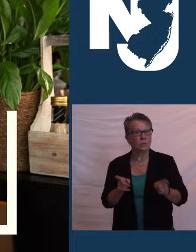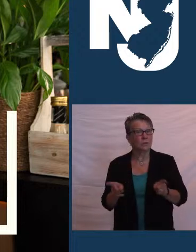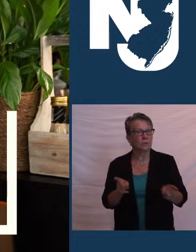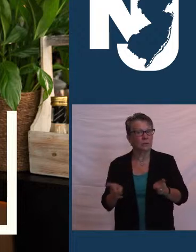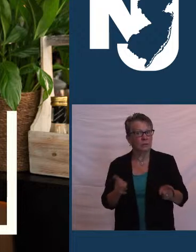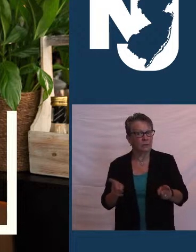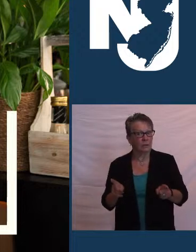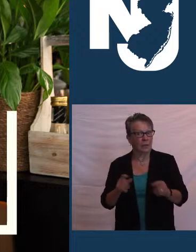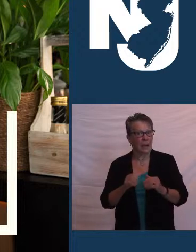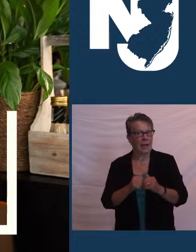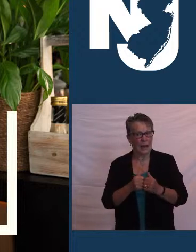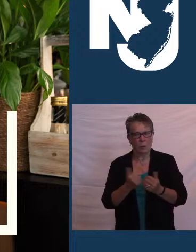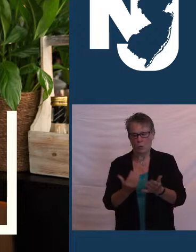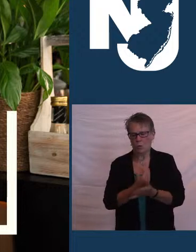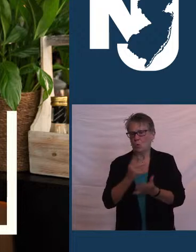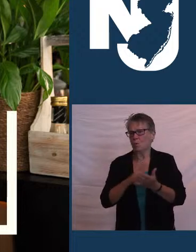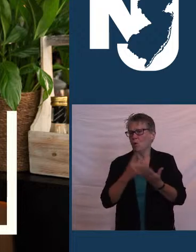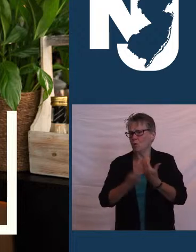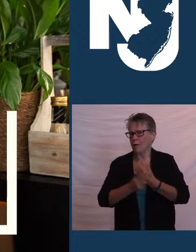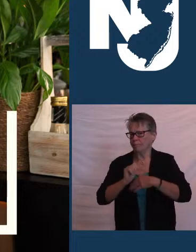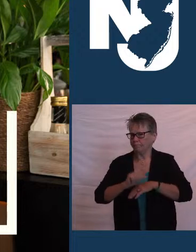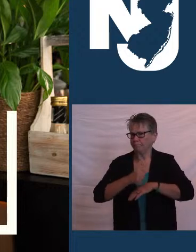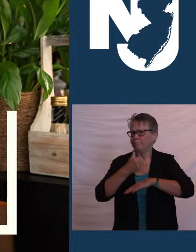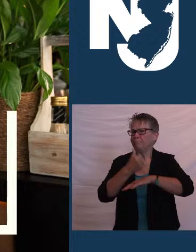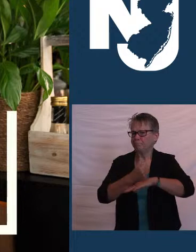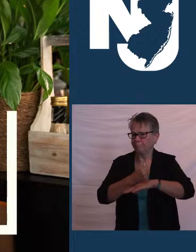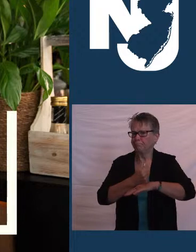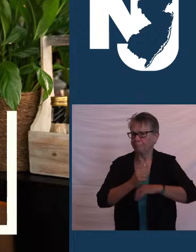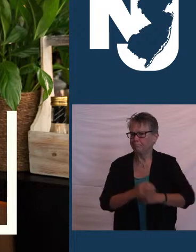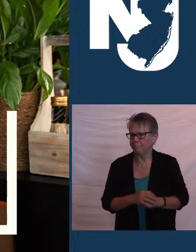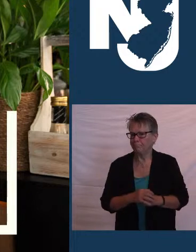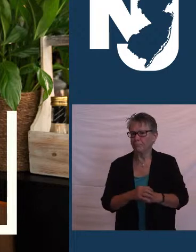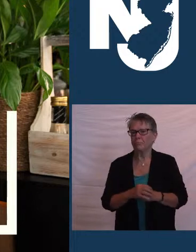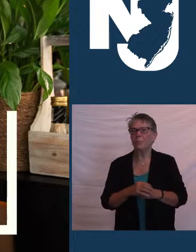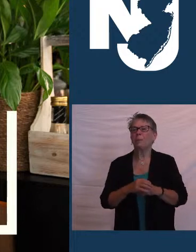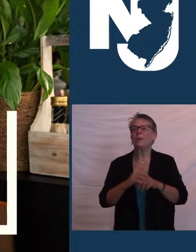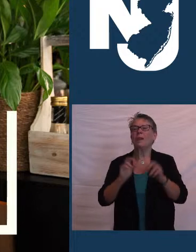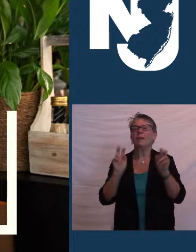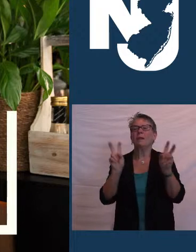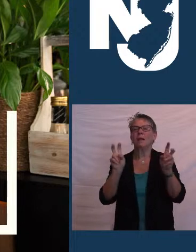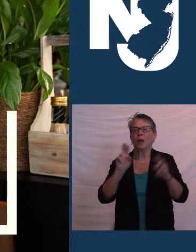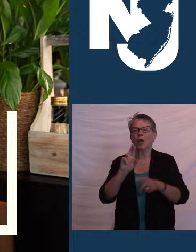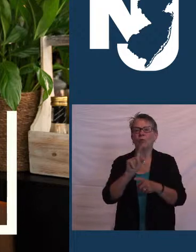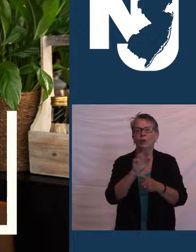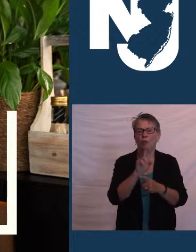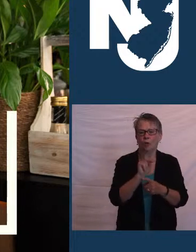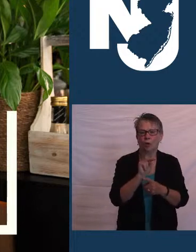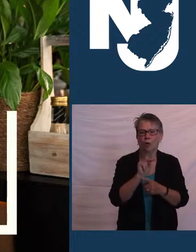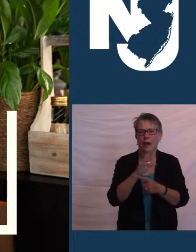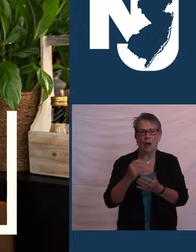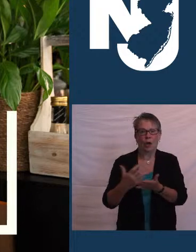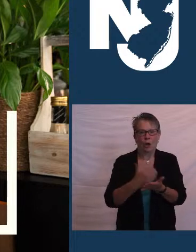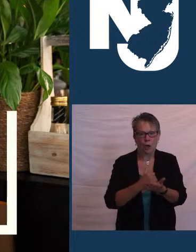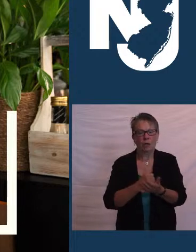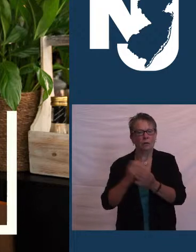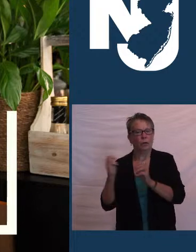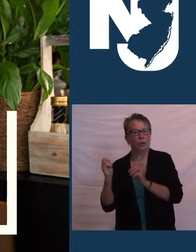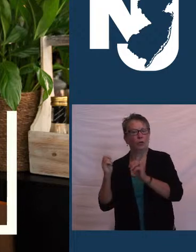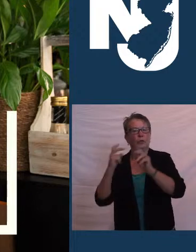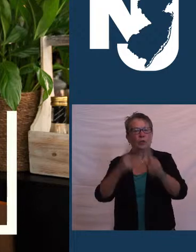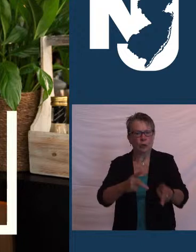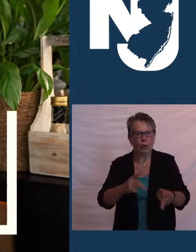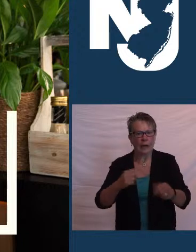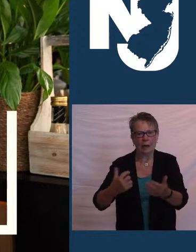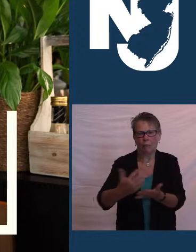program. Return and Earn is a win-win solution. It will assist unemployed workers in their return to